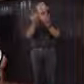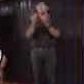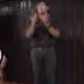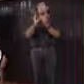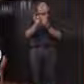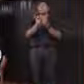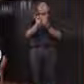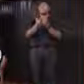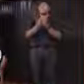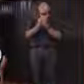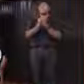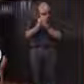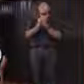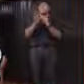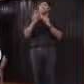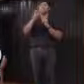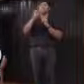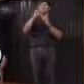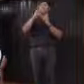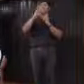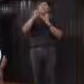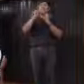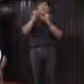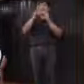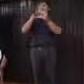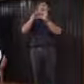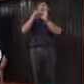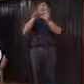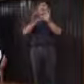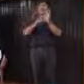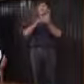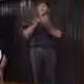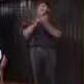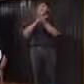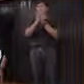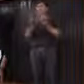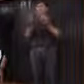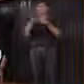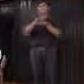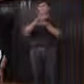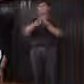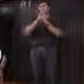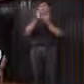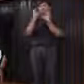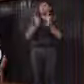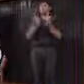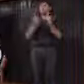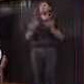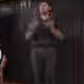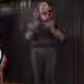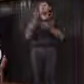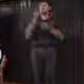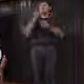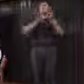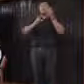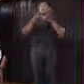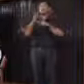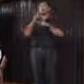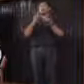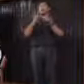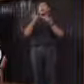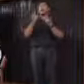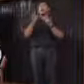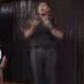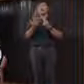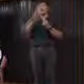iniquitous aspects of 35A. What is happening today, though, with the abrogation of 35A is